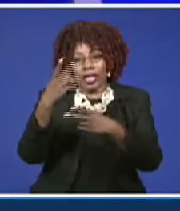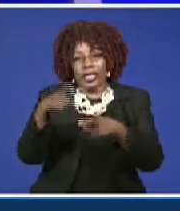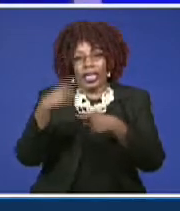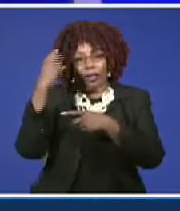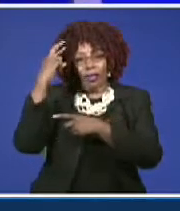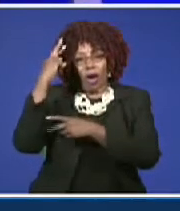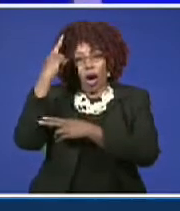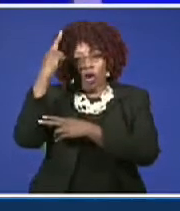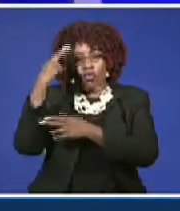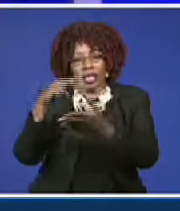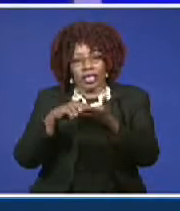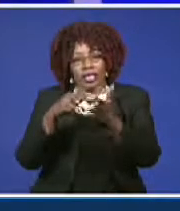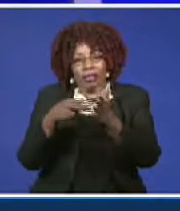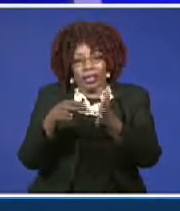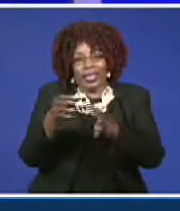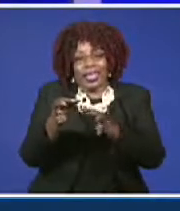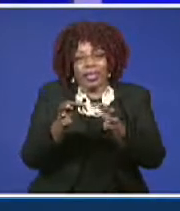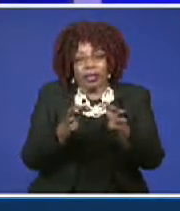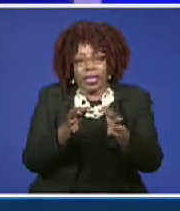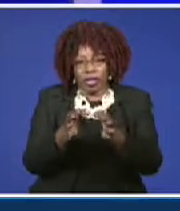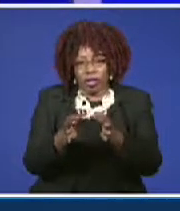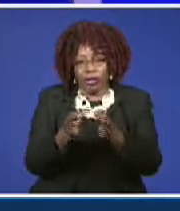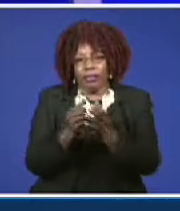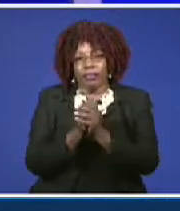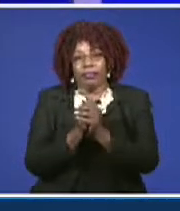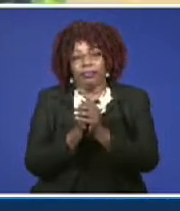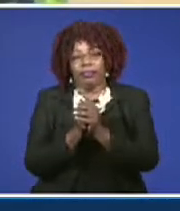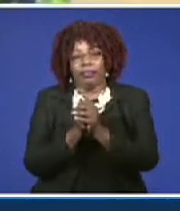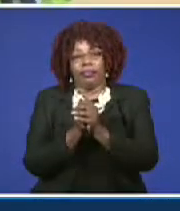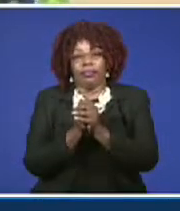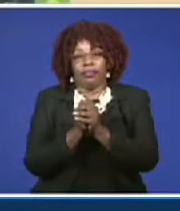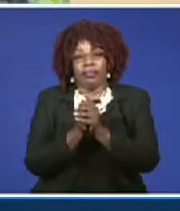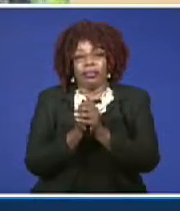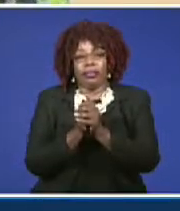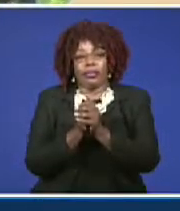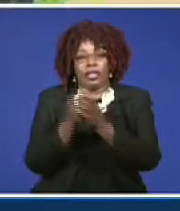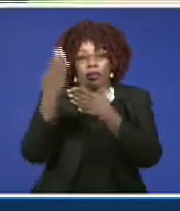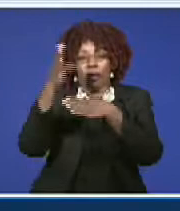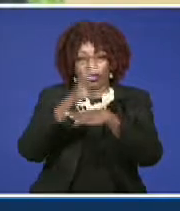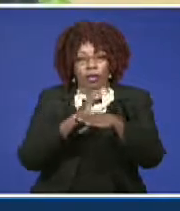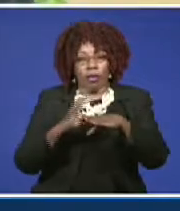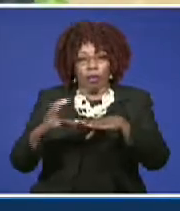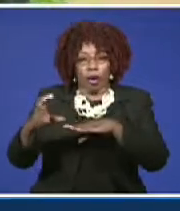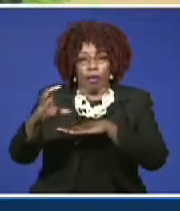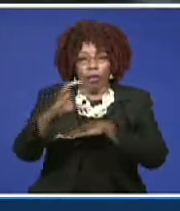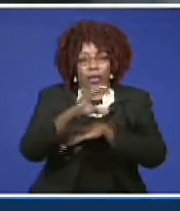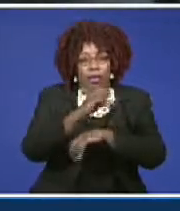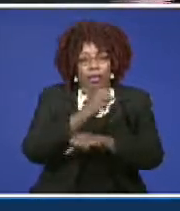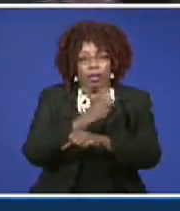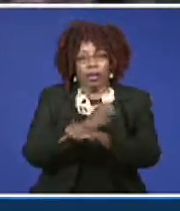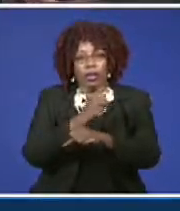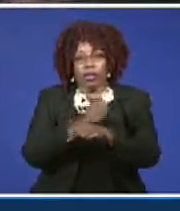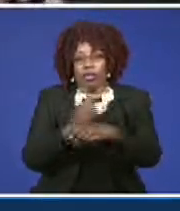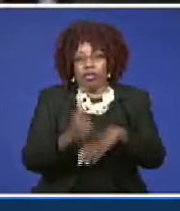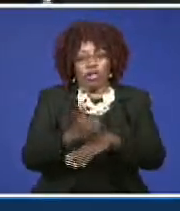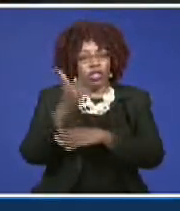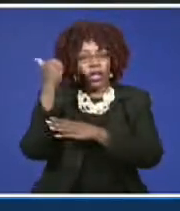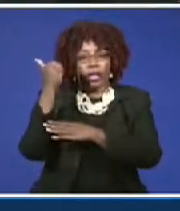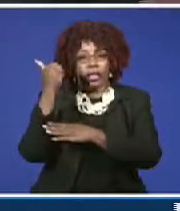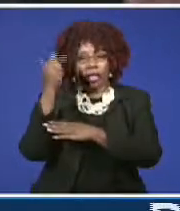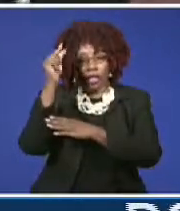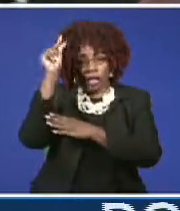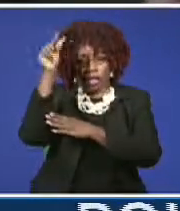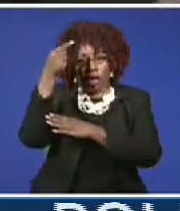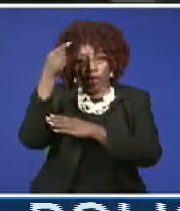reasonable explanation. Here's Cleopatra Murphy. The Bahamas Chamber of Commerce and Employers Confederation is rejecting government's